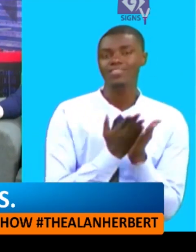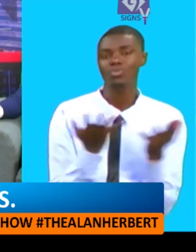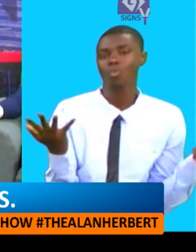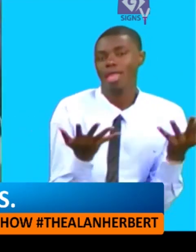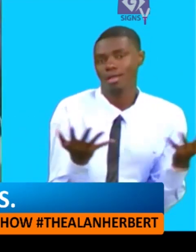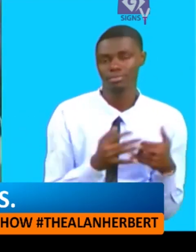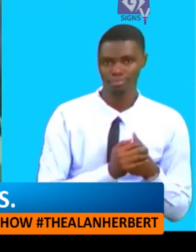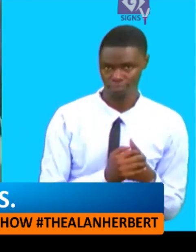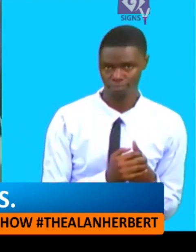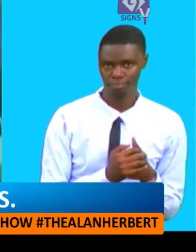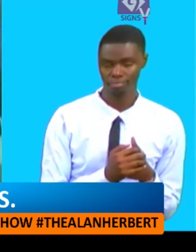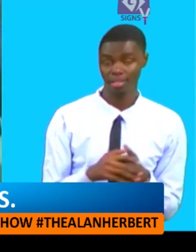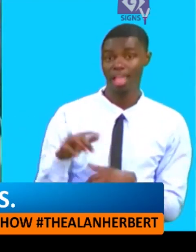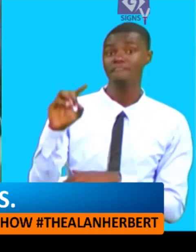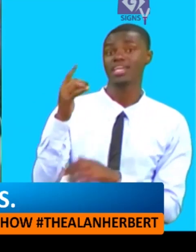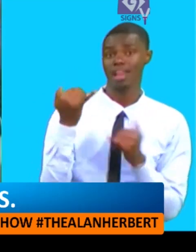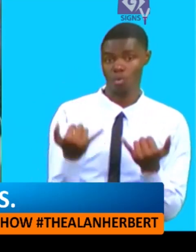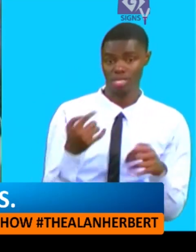mentioned? Okay, no, first now